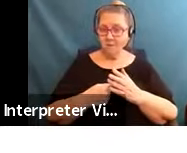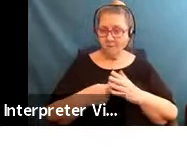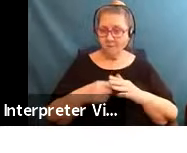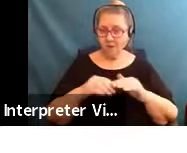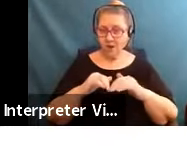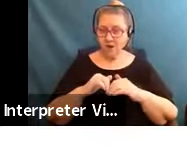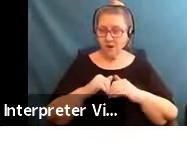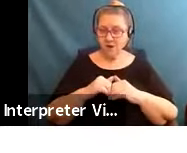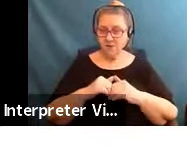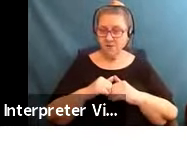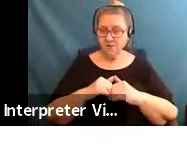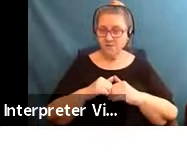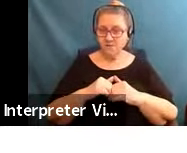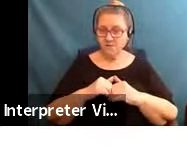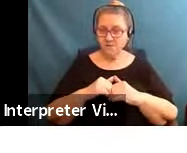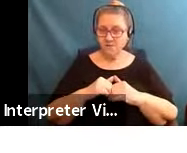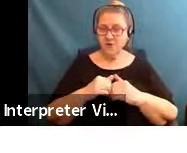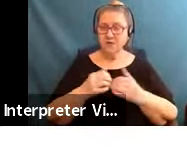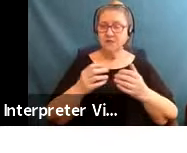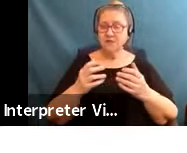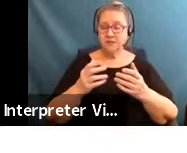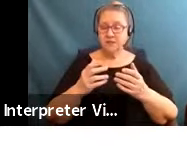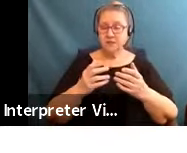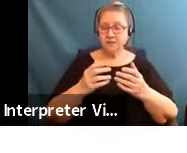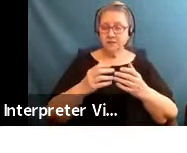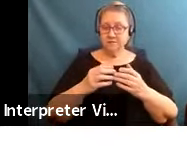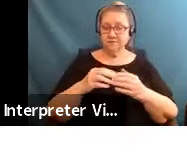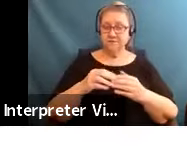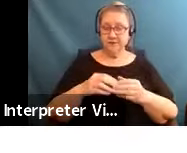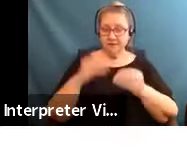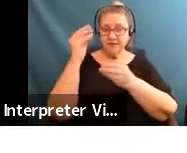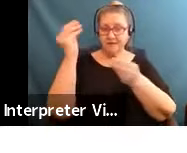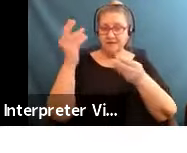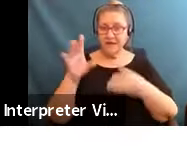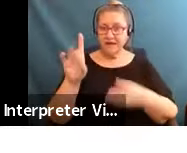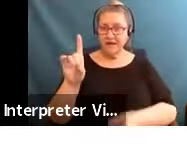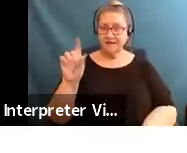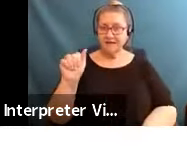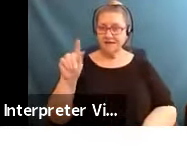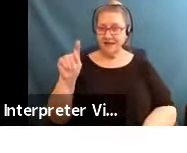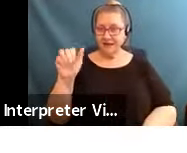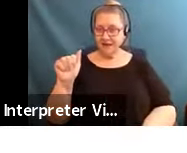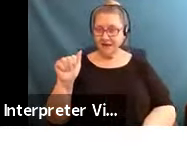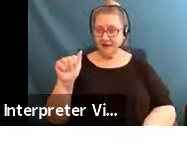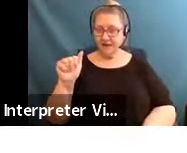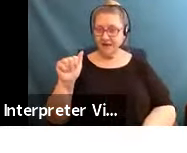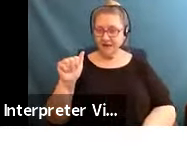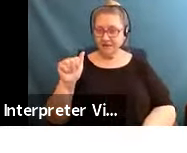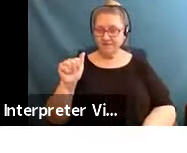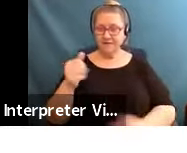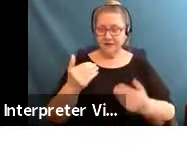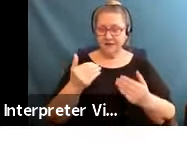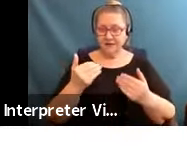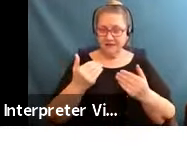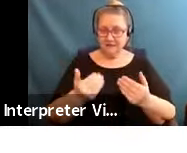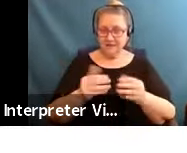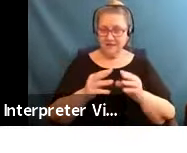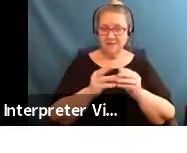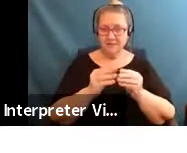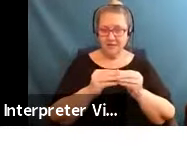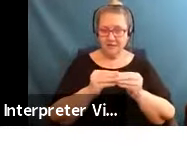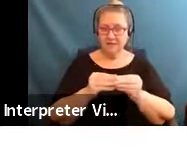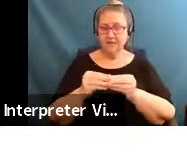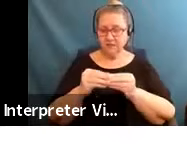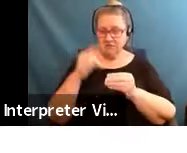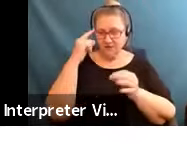setting in the data that we're using, the data that's driving a lot of our thoughtfulness and our decision making,